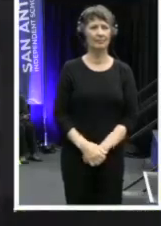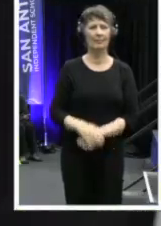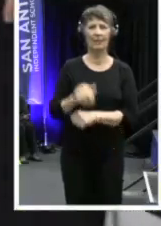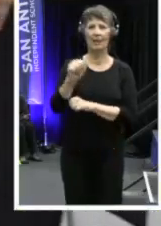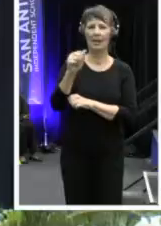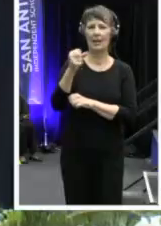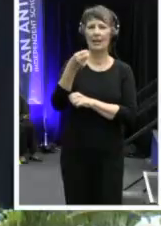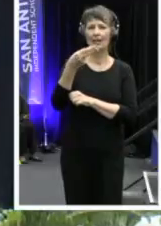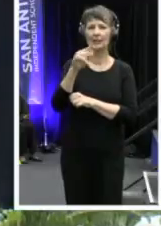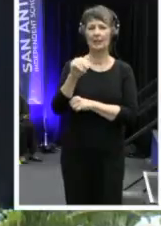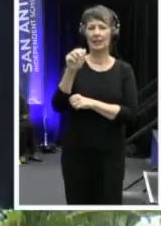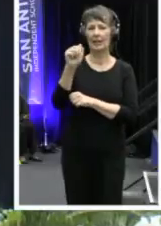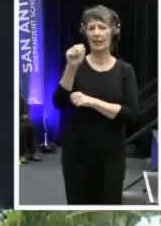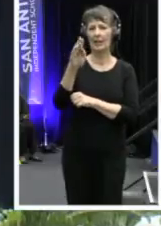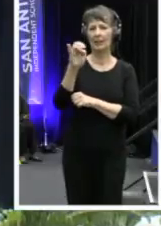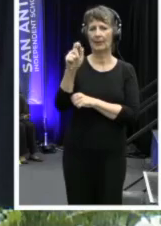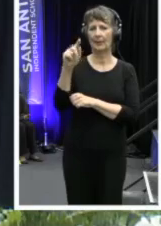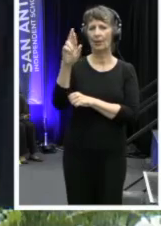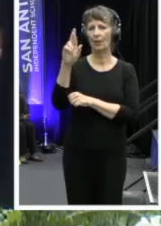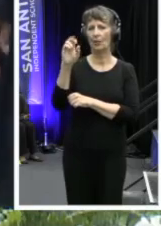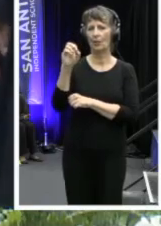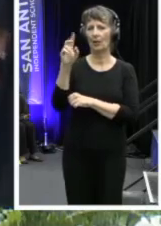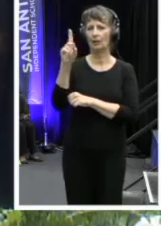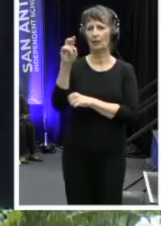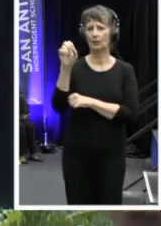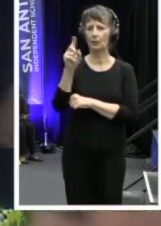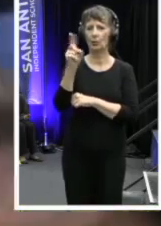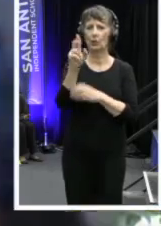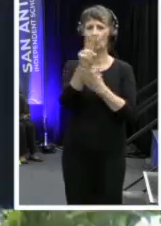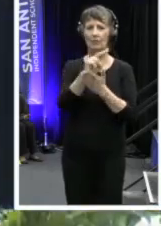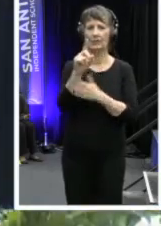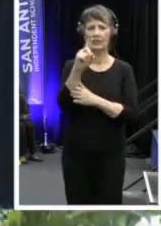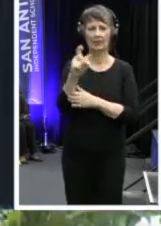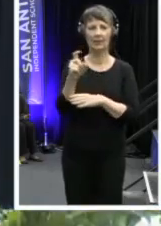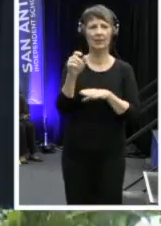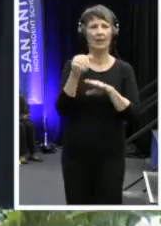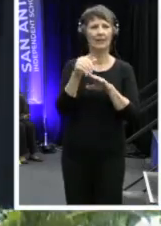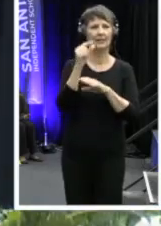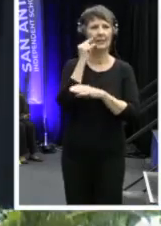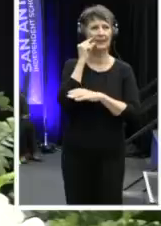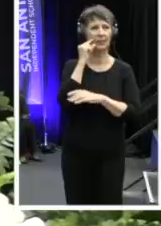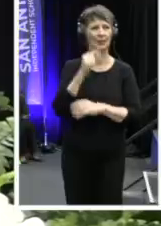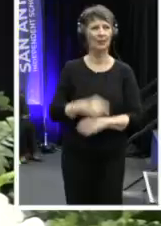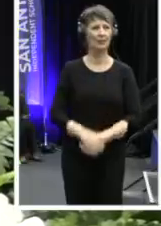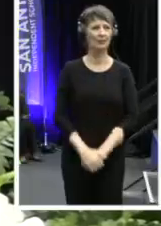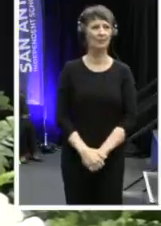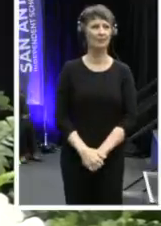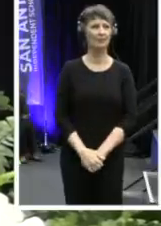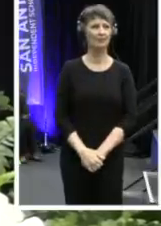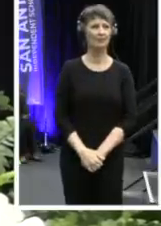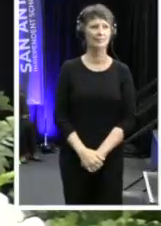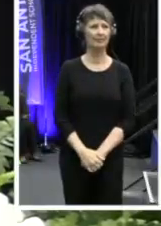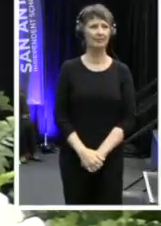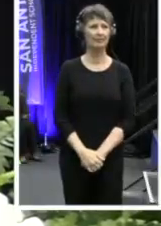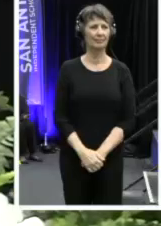Ashley Abigail Rodriguez will be attending the University of Texas at San Antonio.